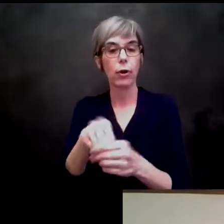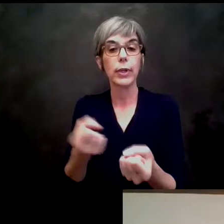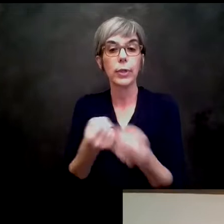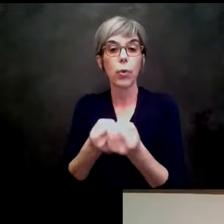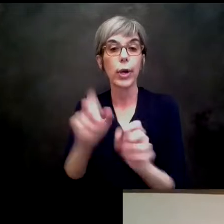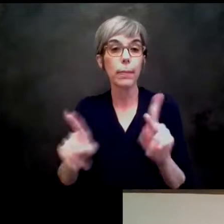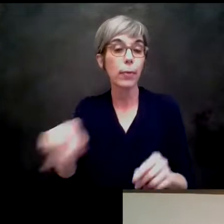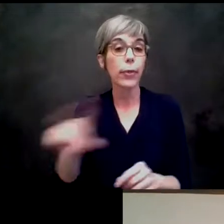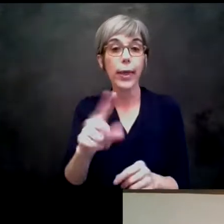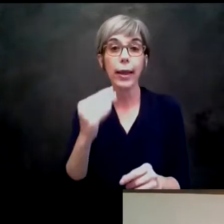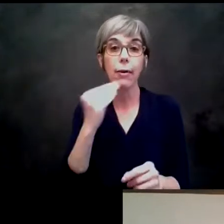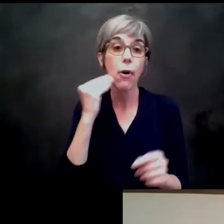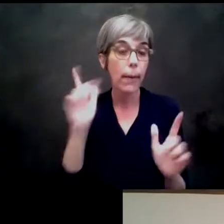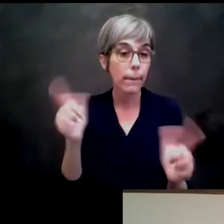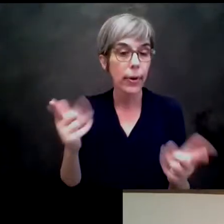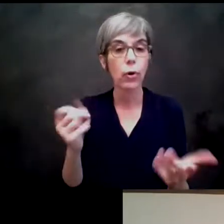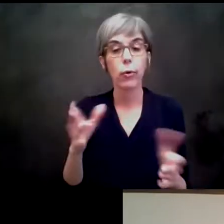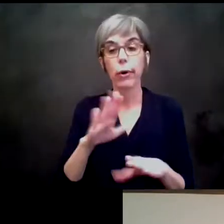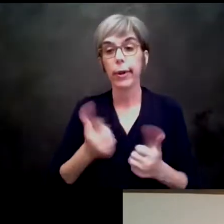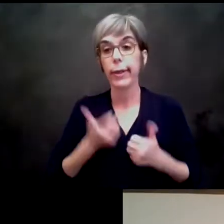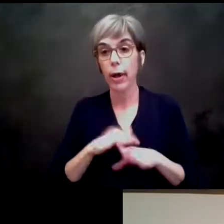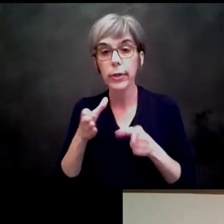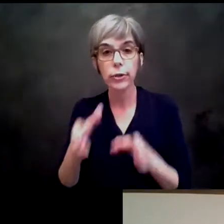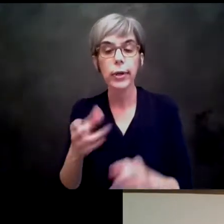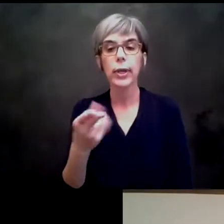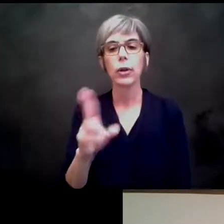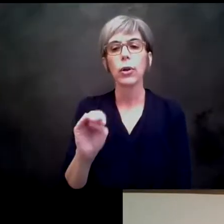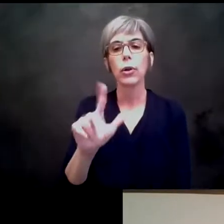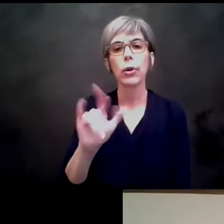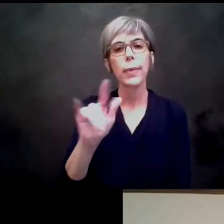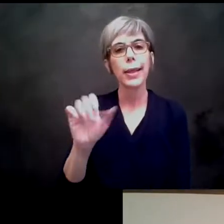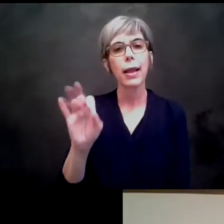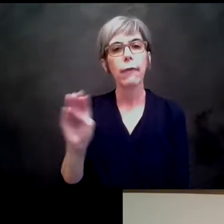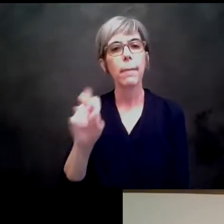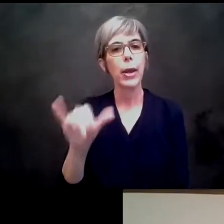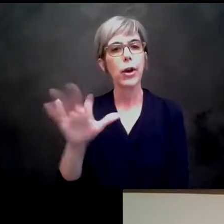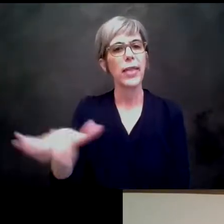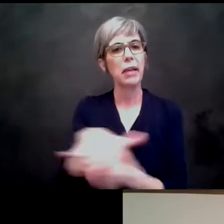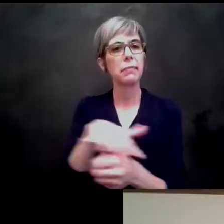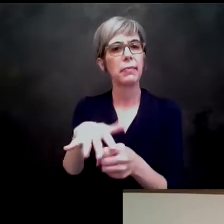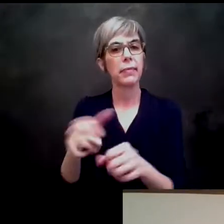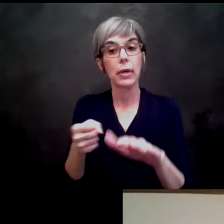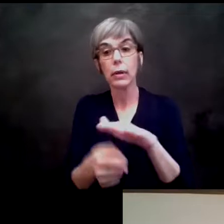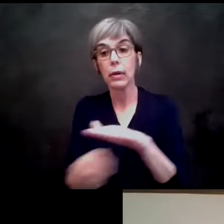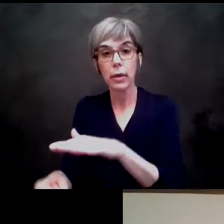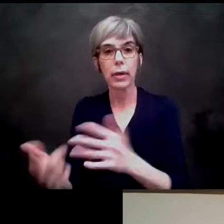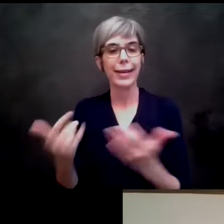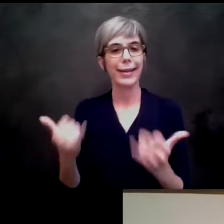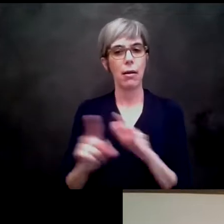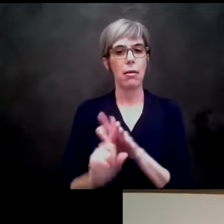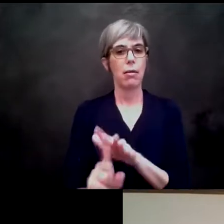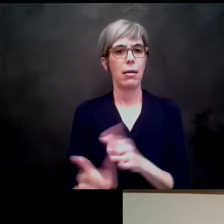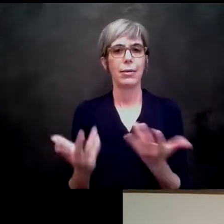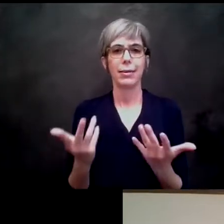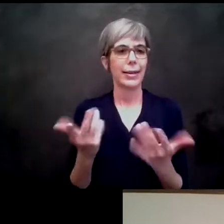preparing meals for about 100 and some individuals who are displaced every day. And it's really, really a great effort